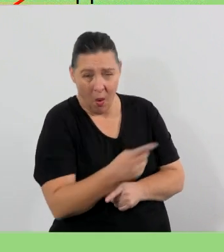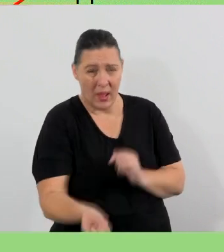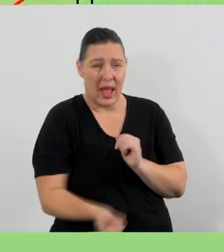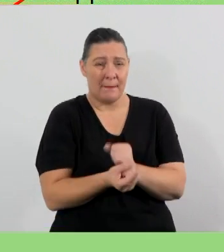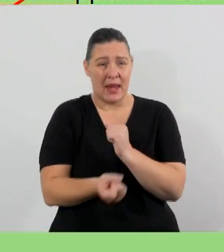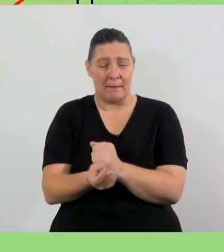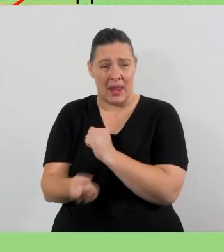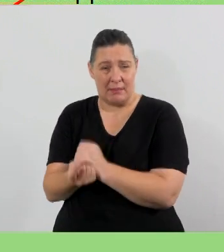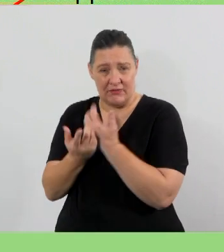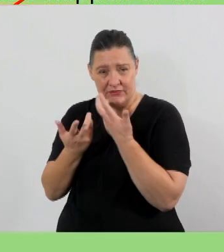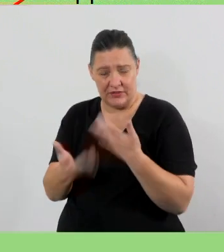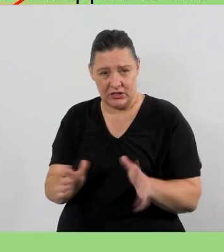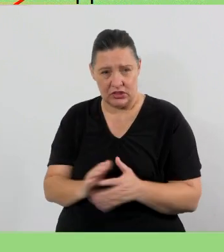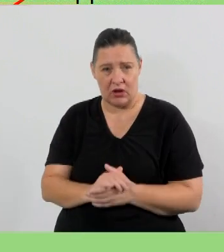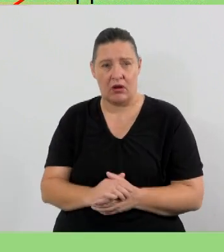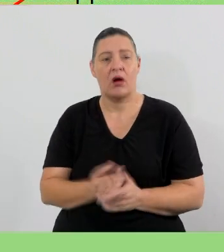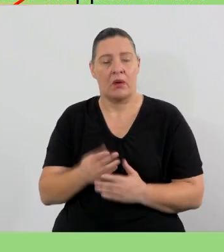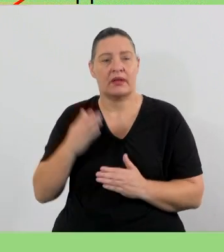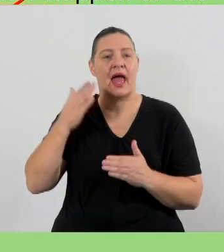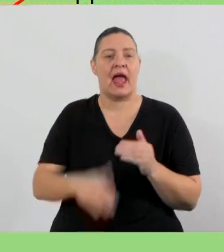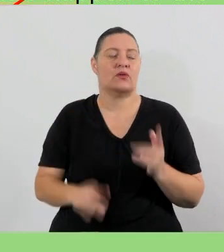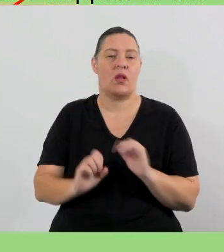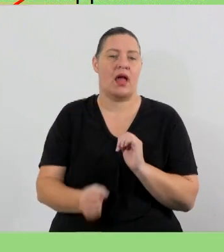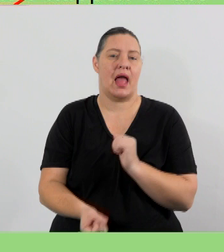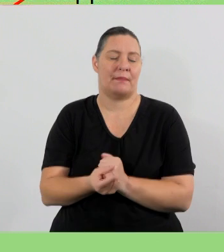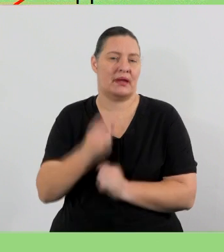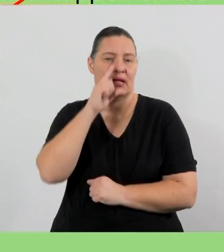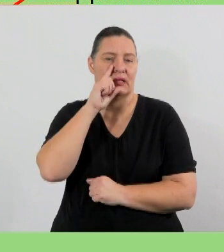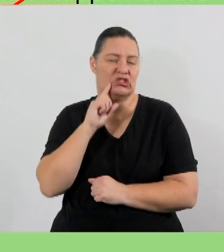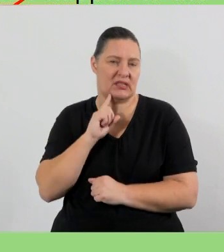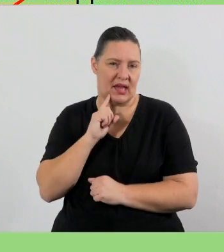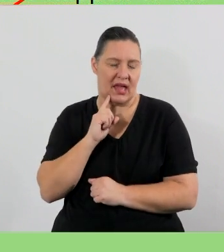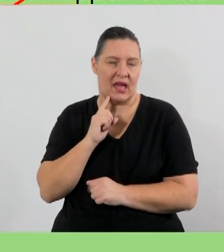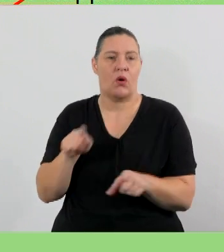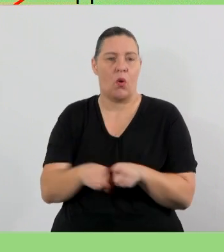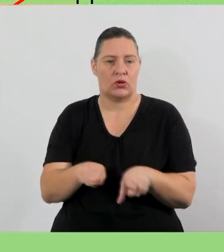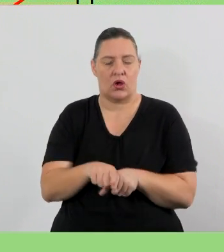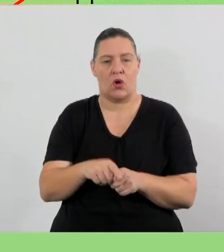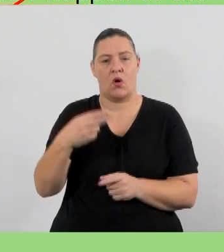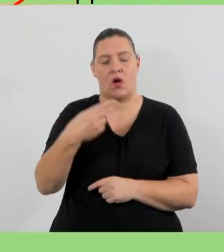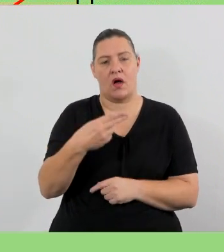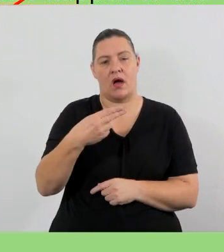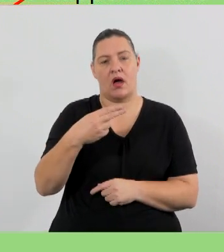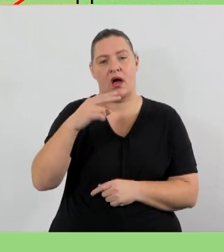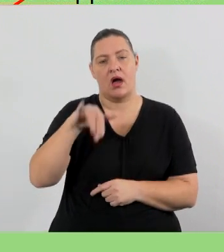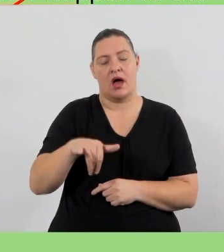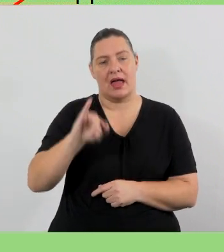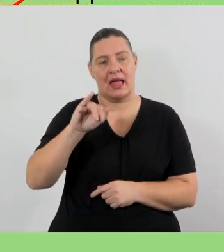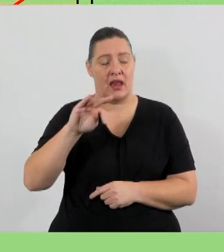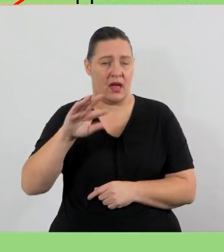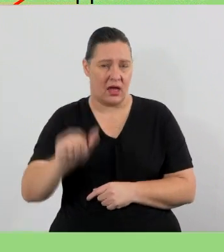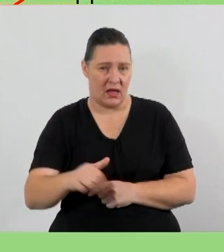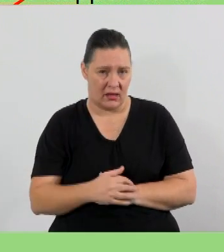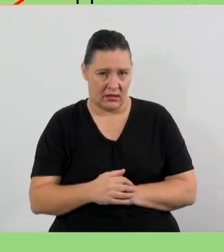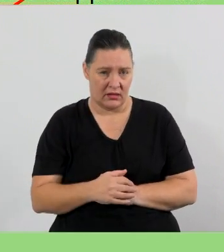these answers that we gave here, what would eventually happen to the cheetah and the hyena? So now that there are no